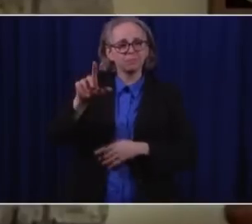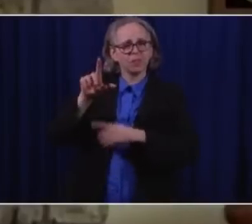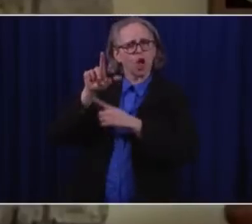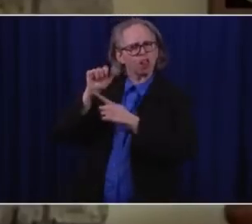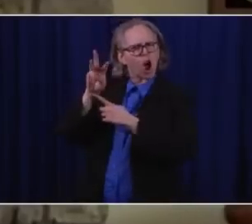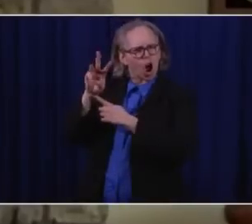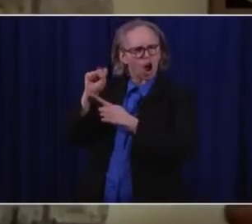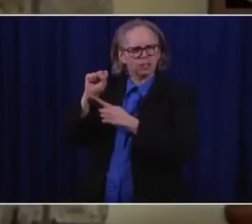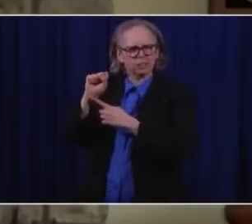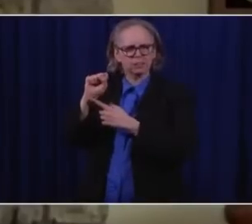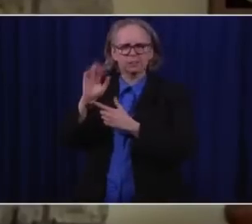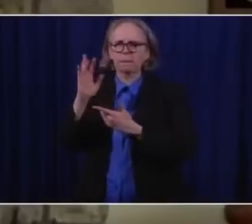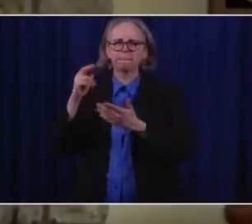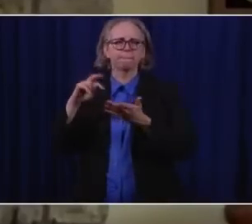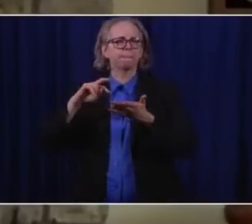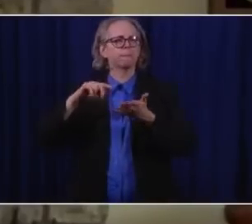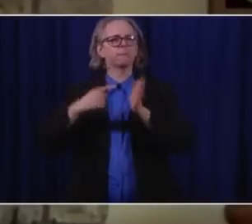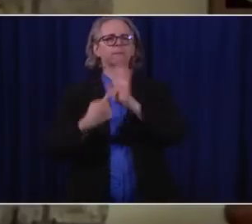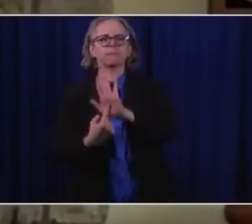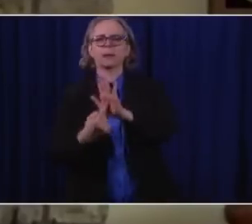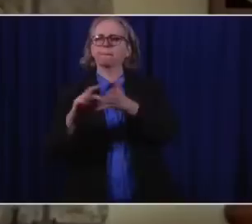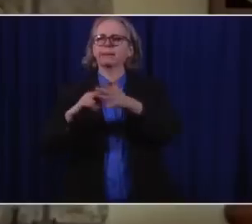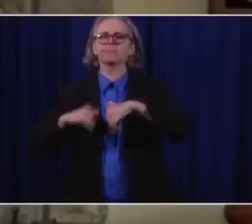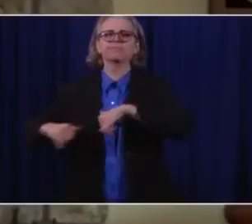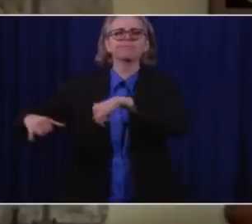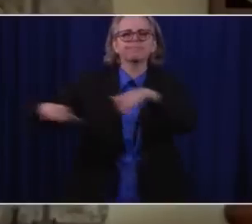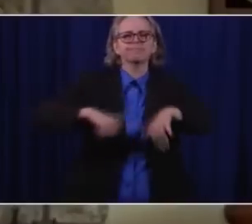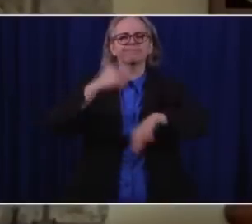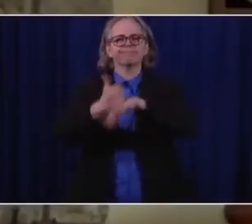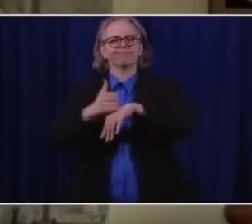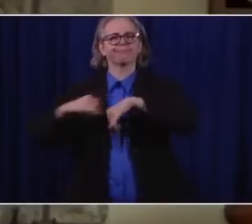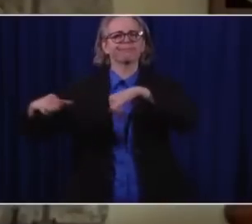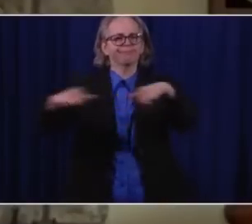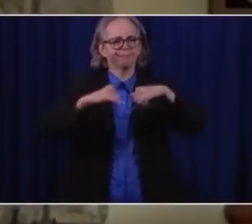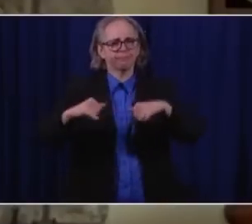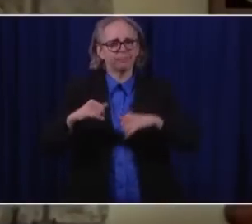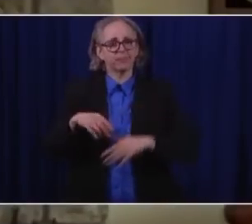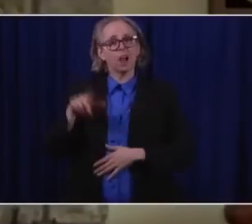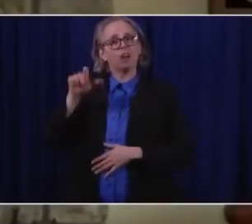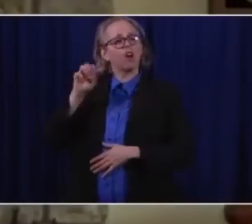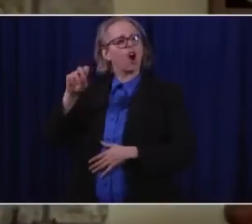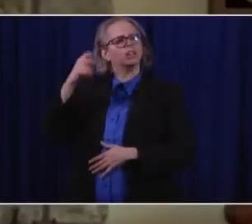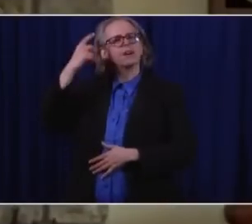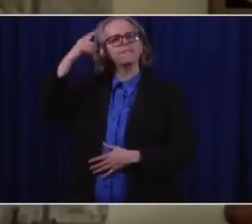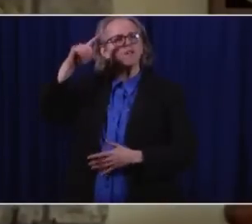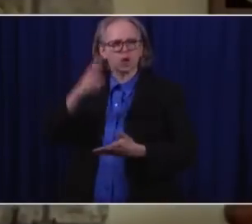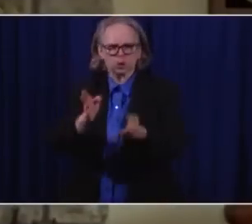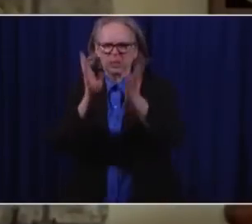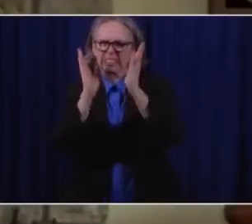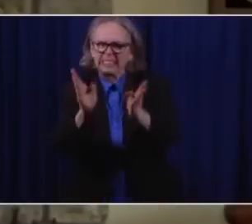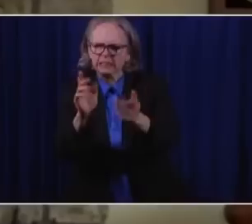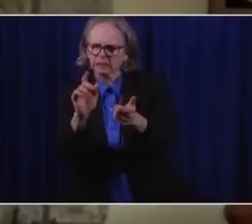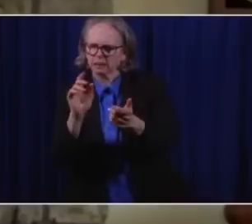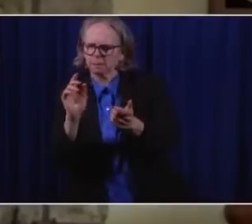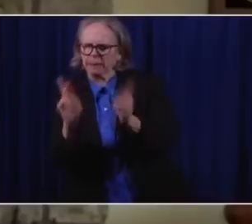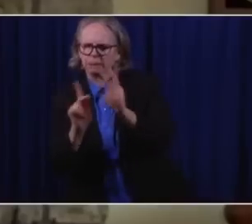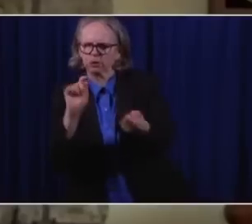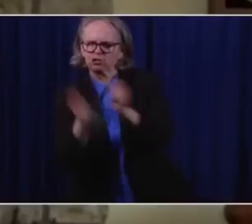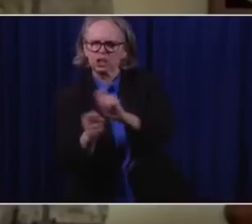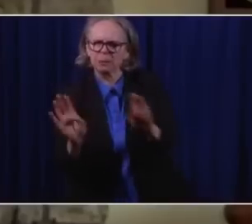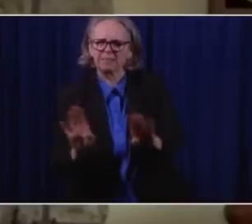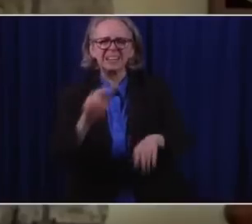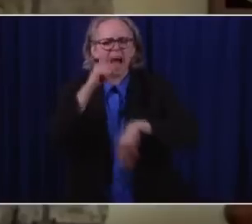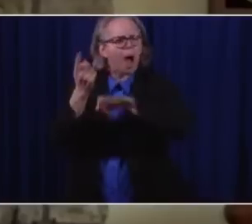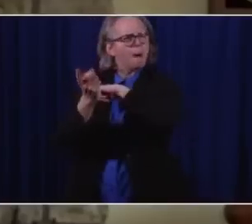to change behavior more than they do to try to, you know, be punitive. This curfew is not meant as a